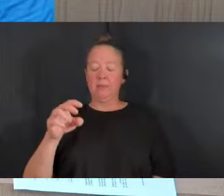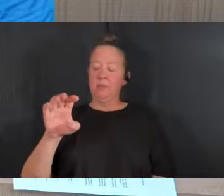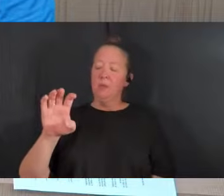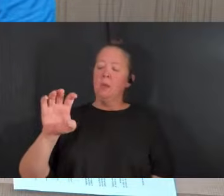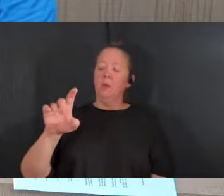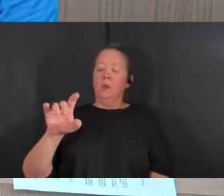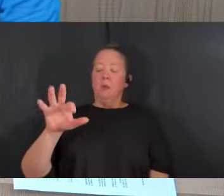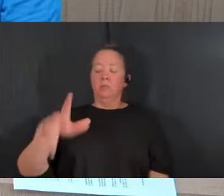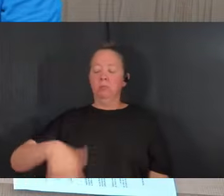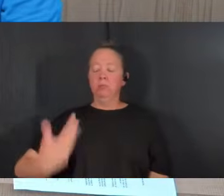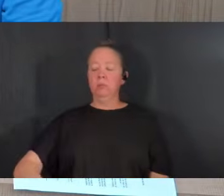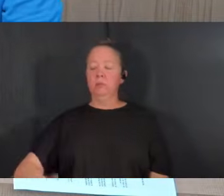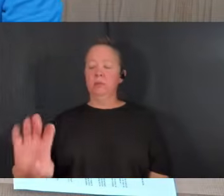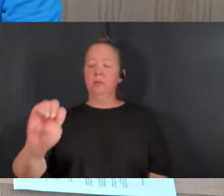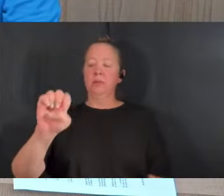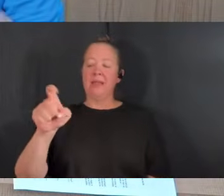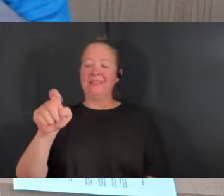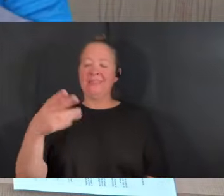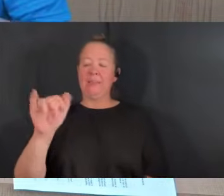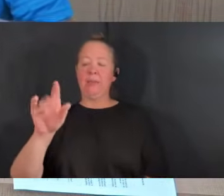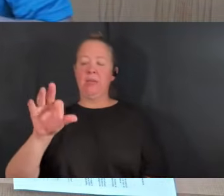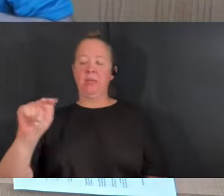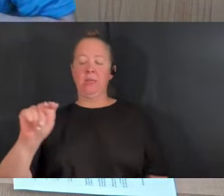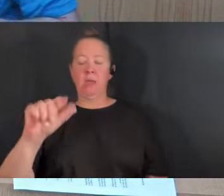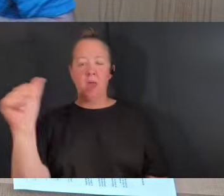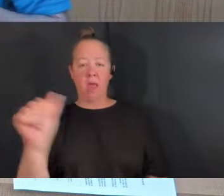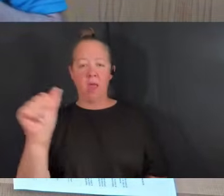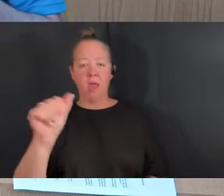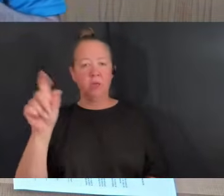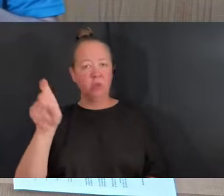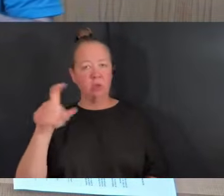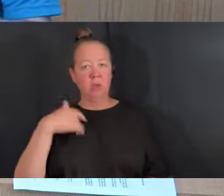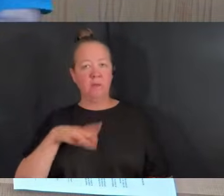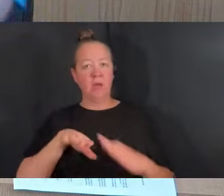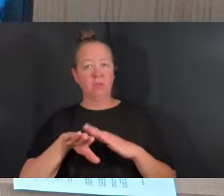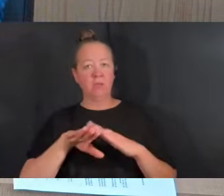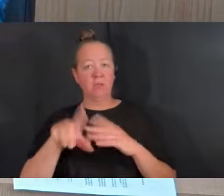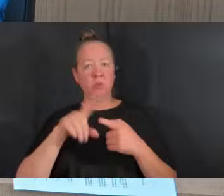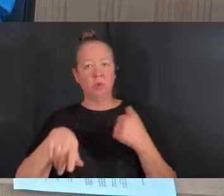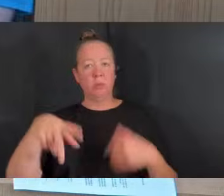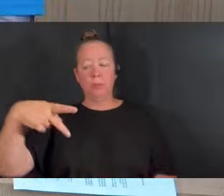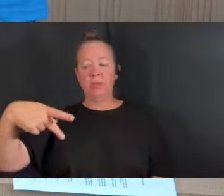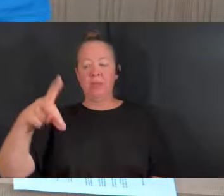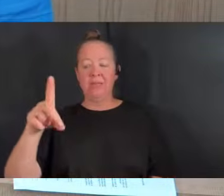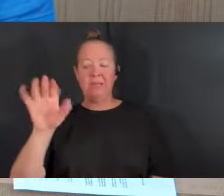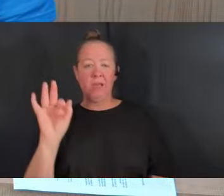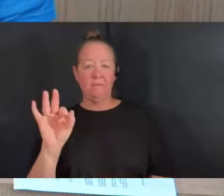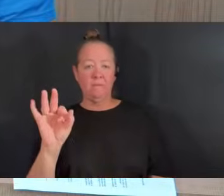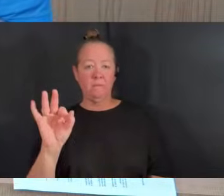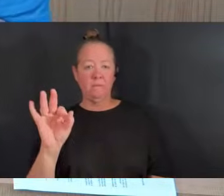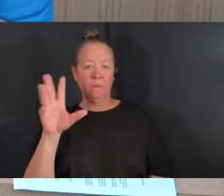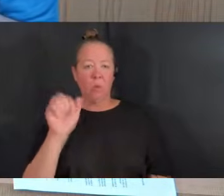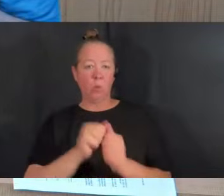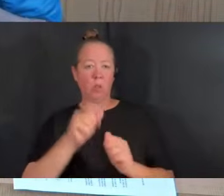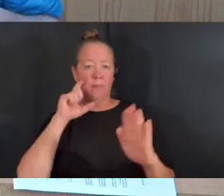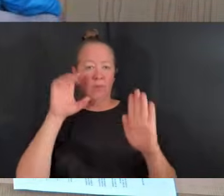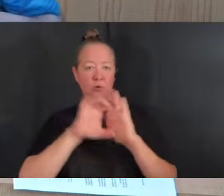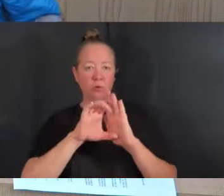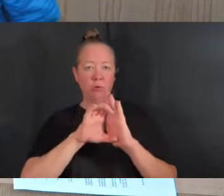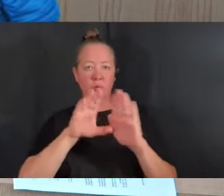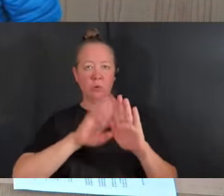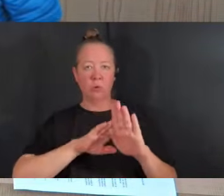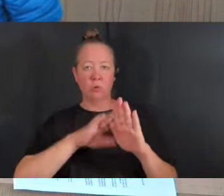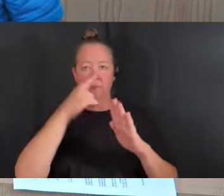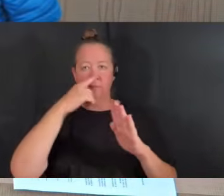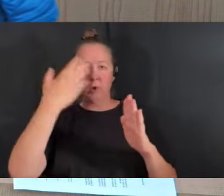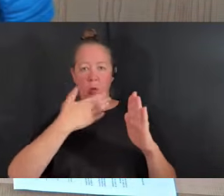a very thick PDF with the tiled pictures on the front. Now therefore be it